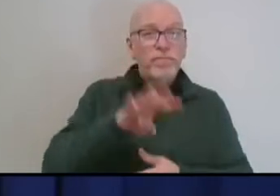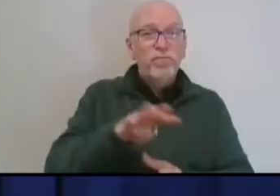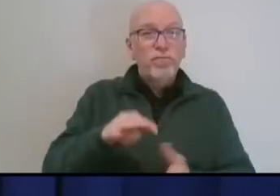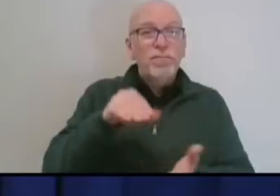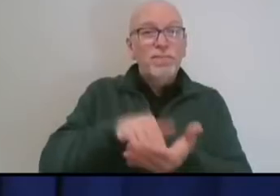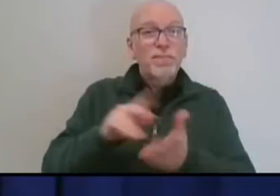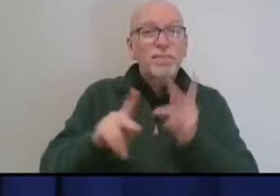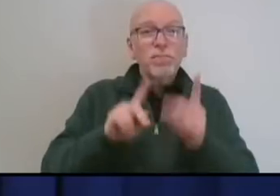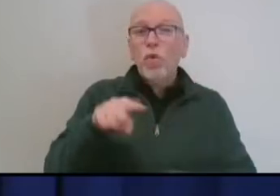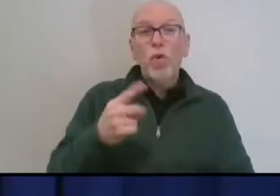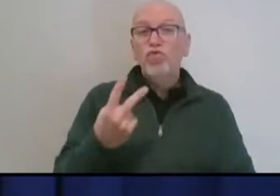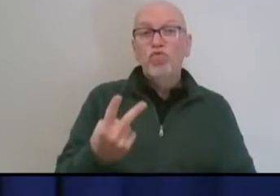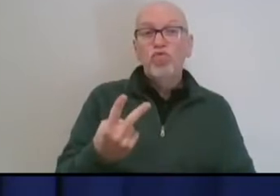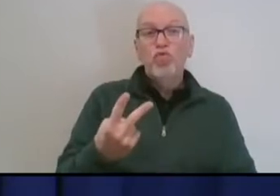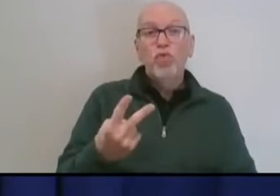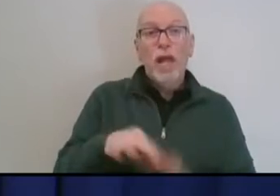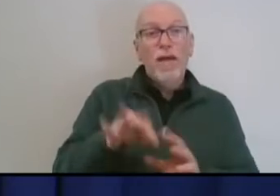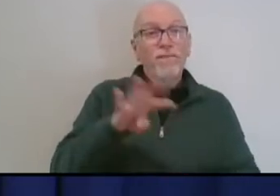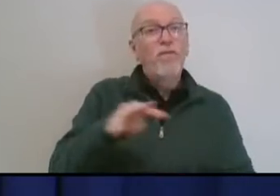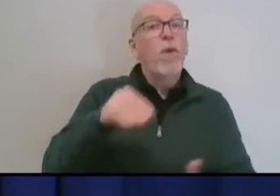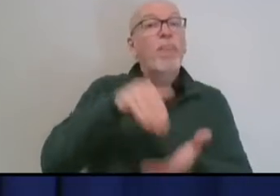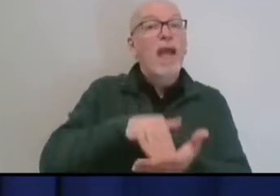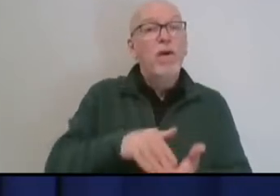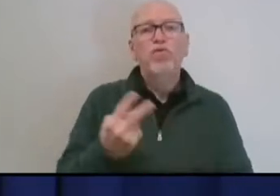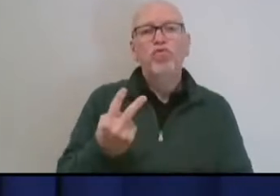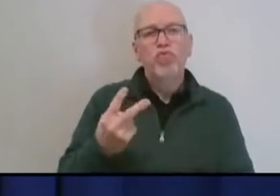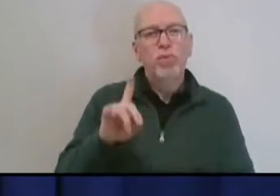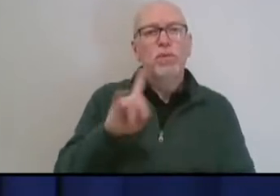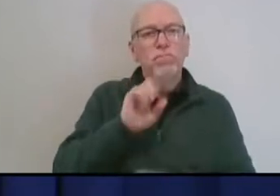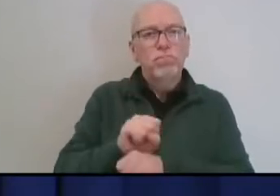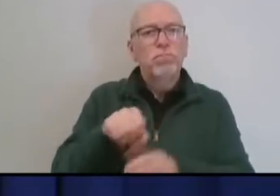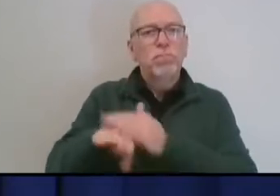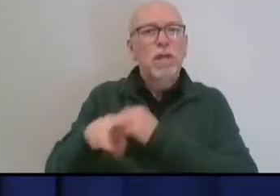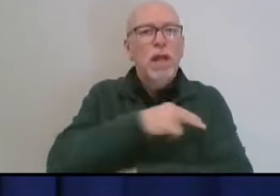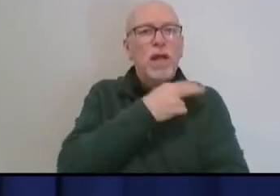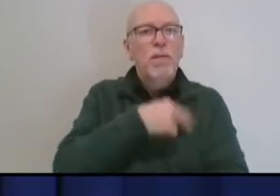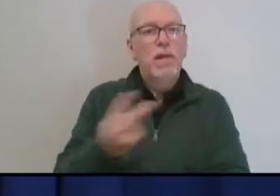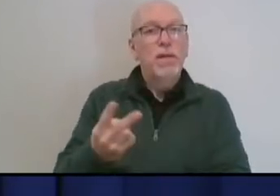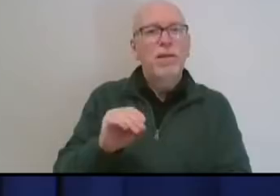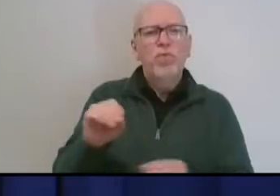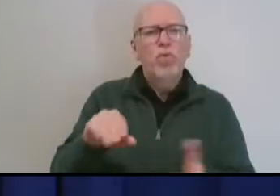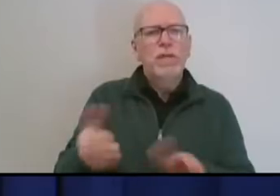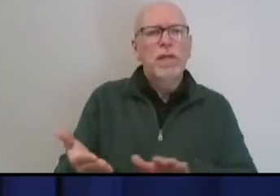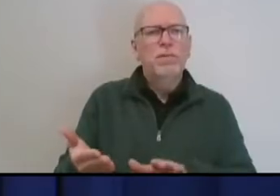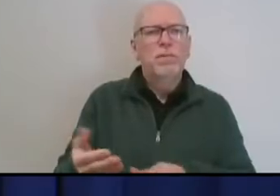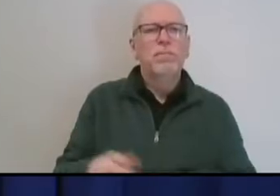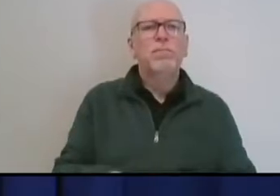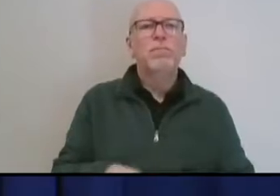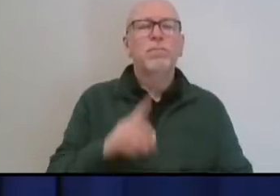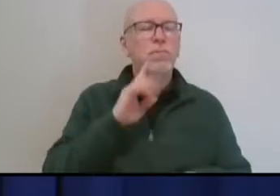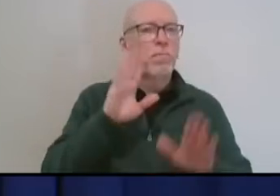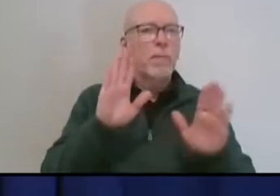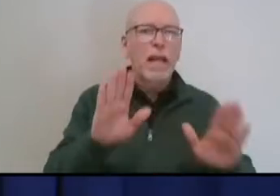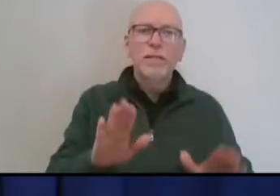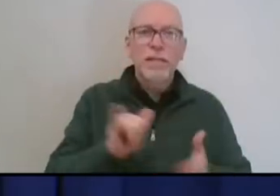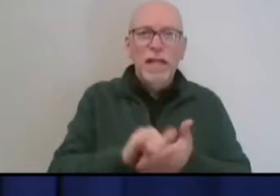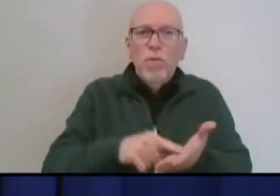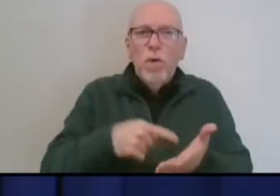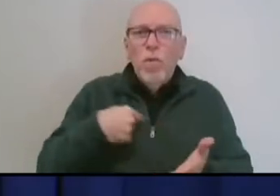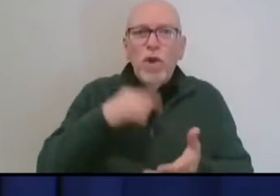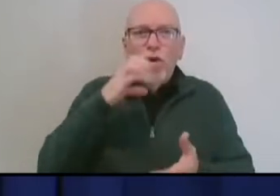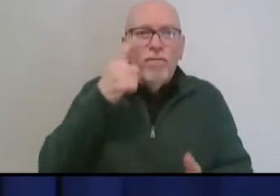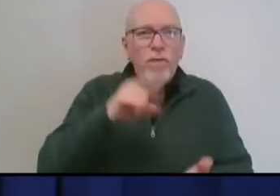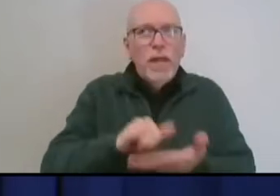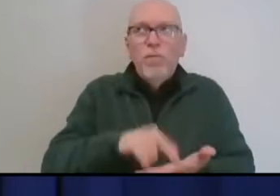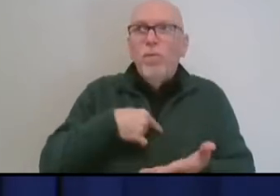only 2 people were hospitalized, and no deaths. So that's really what we're looking for, and that's what we need to